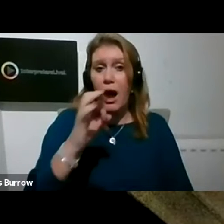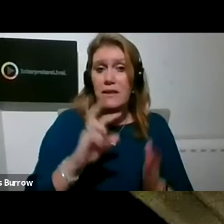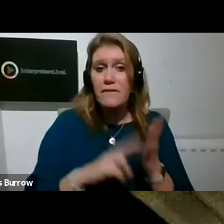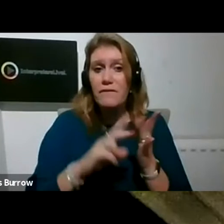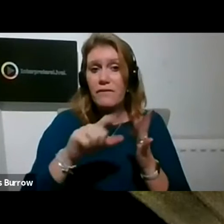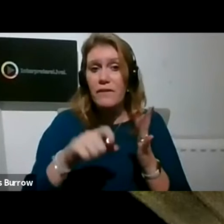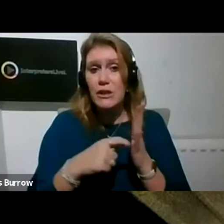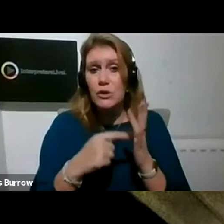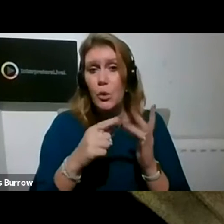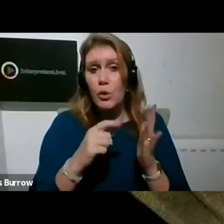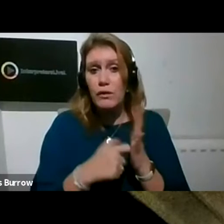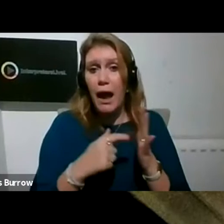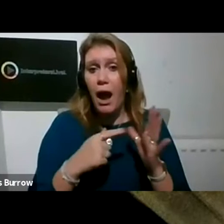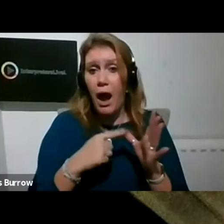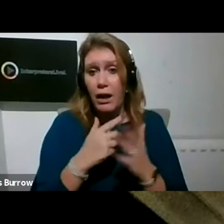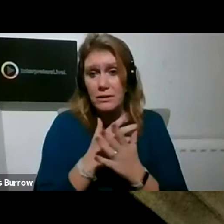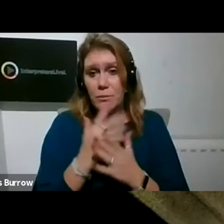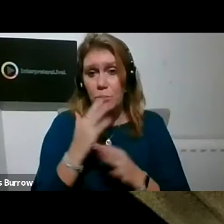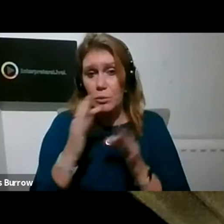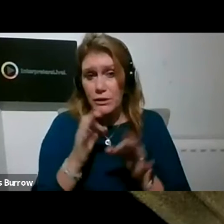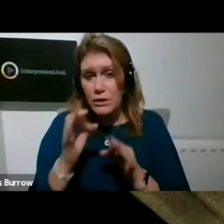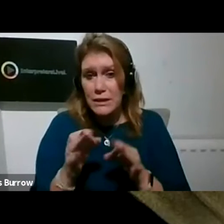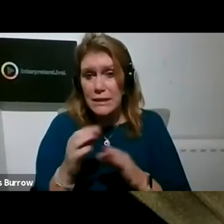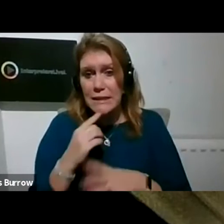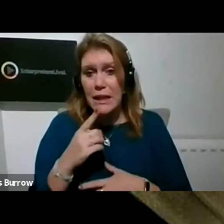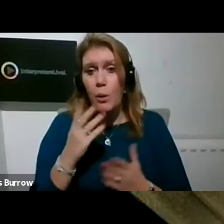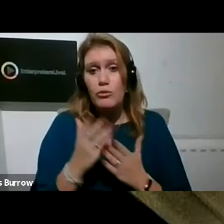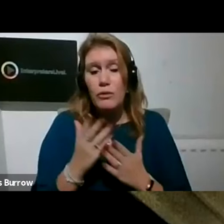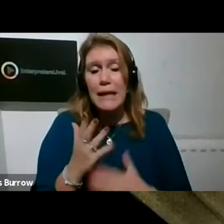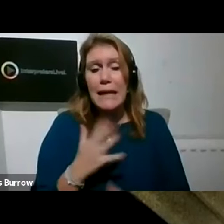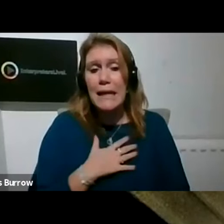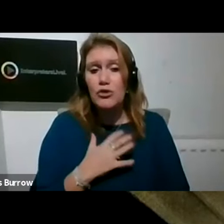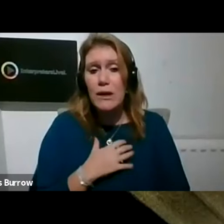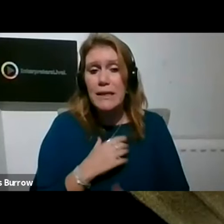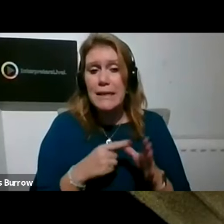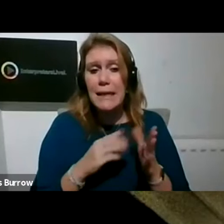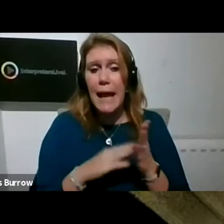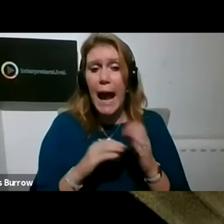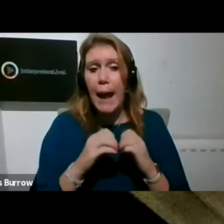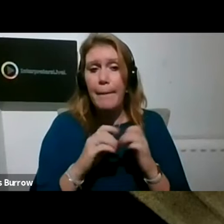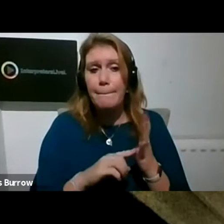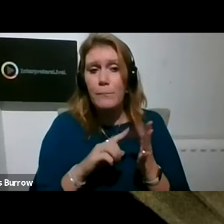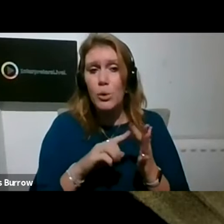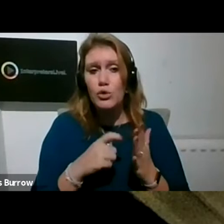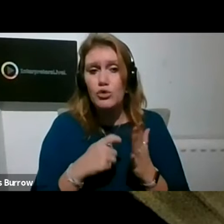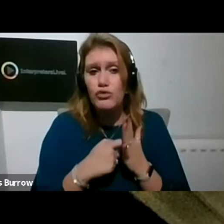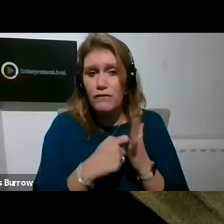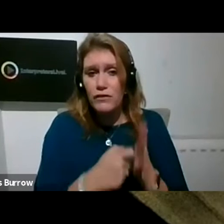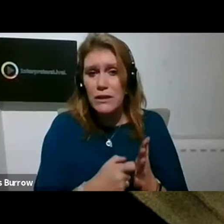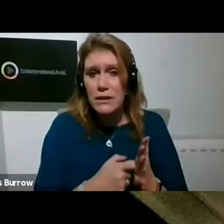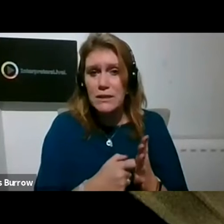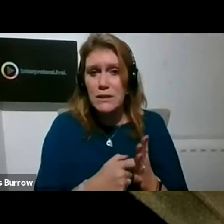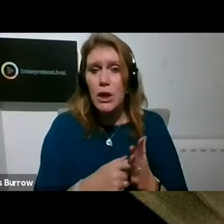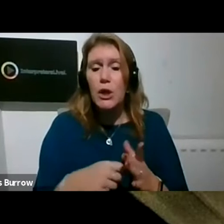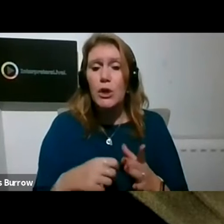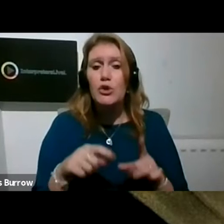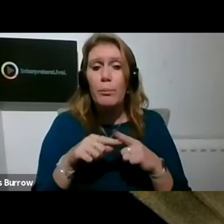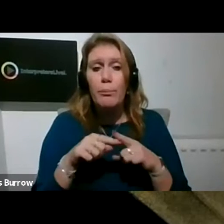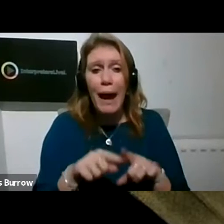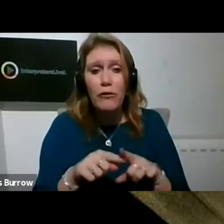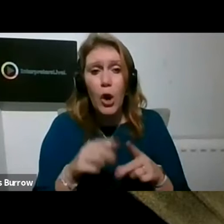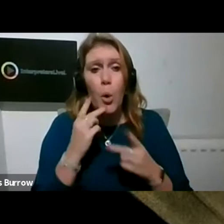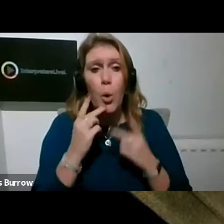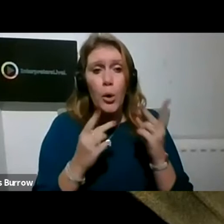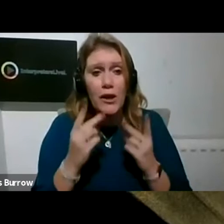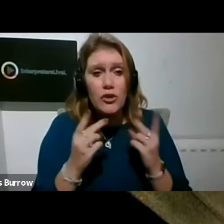her something. So I was really interested in Amble's reference to Para Orchestra. Para Orchestra started around the same time as